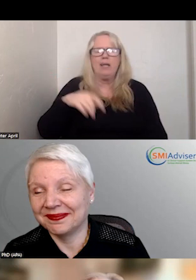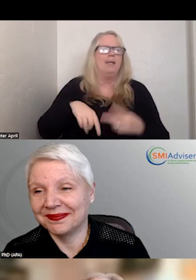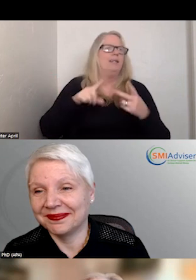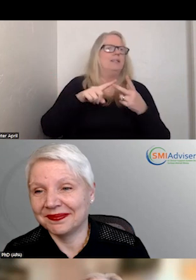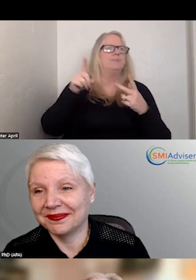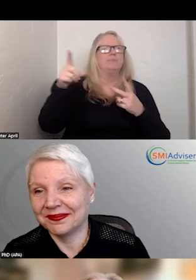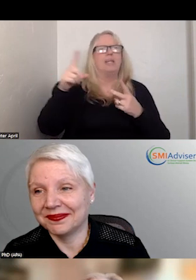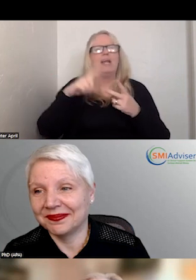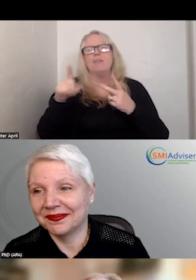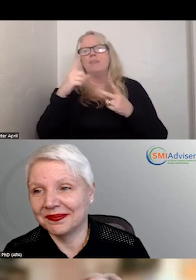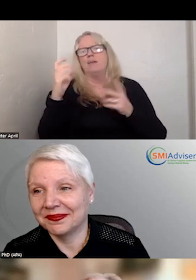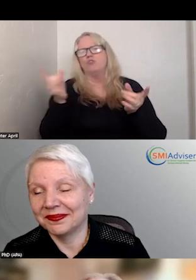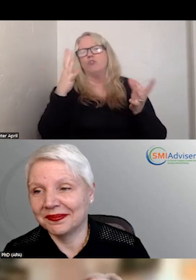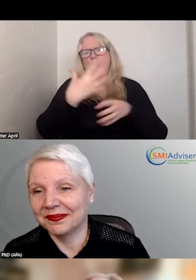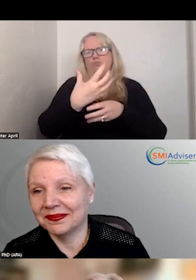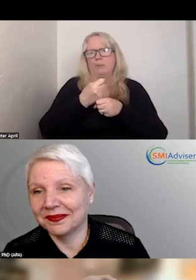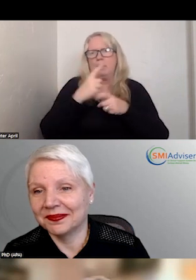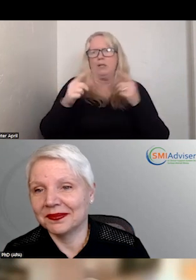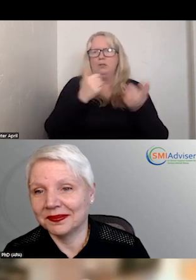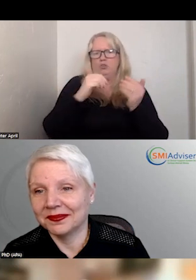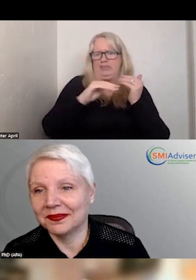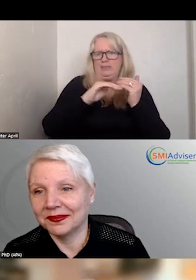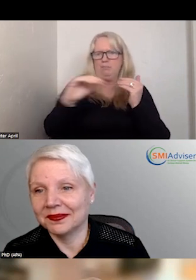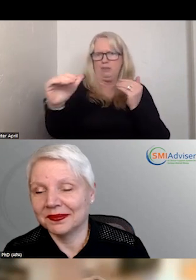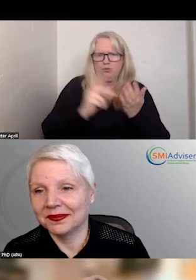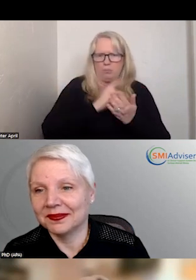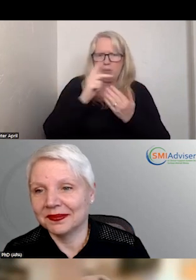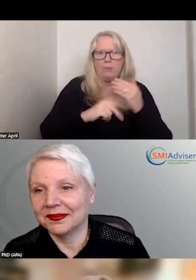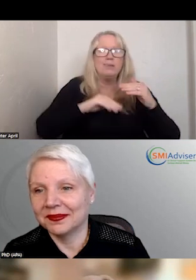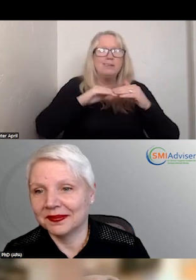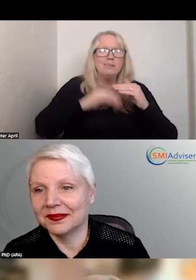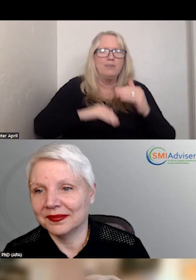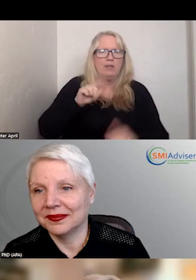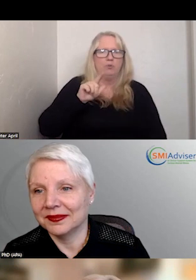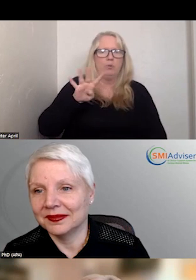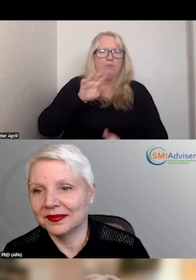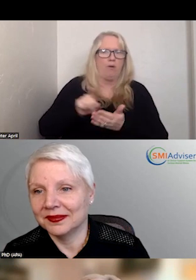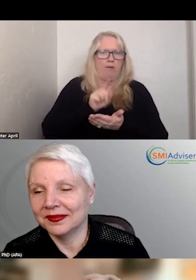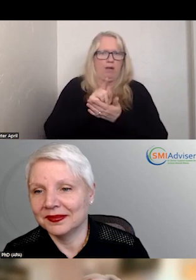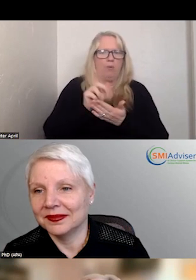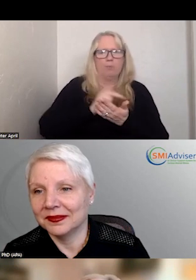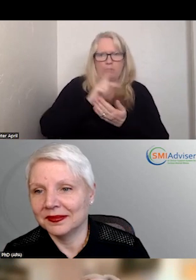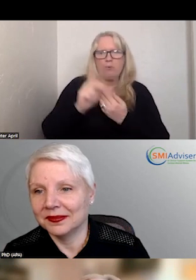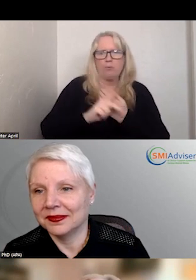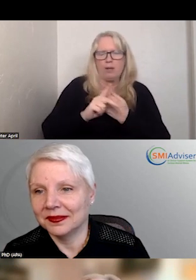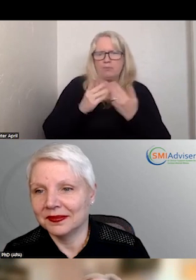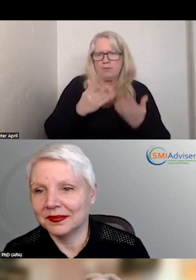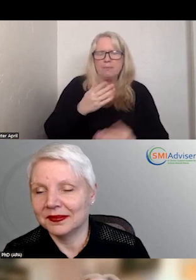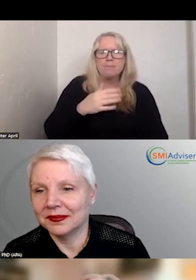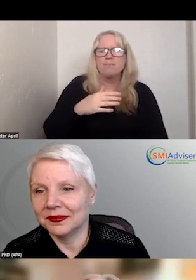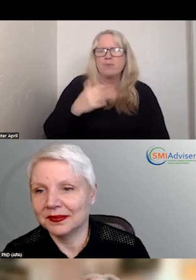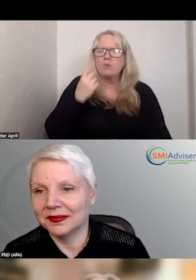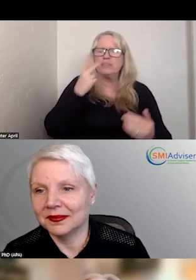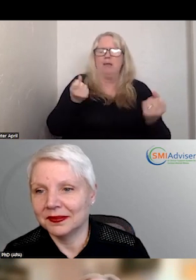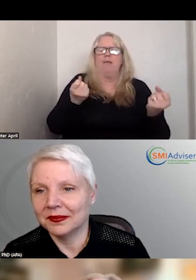of crisis receiving stabilization programs, the less than 24-hour programs. And for both of those, they sort of look at how many of the programs